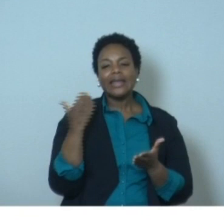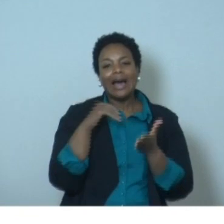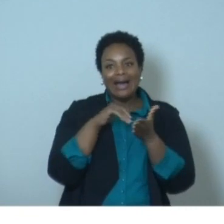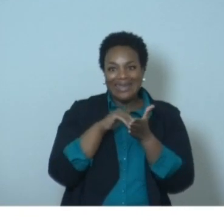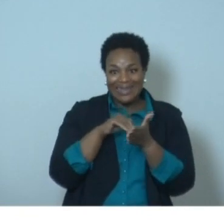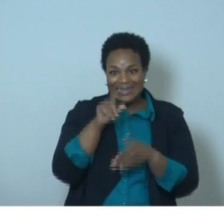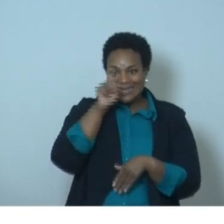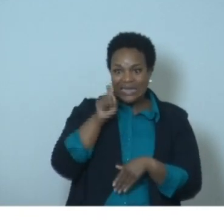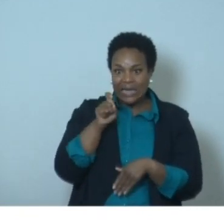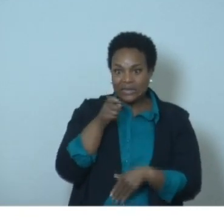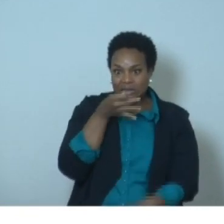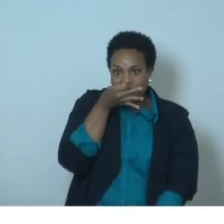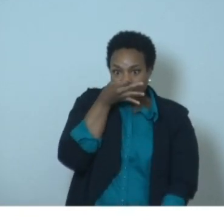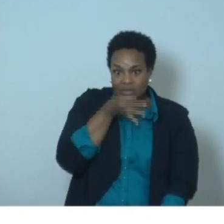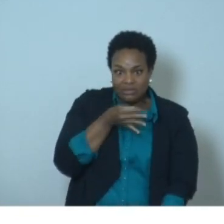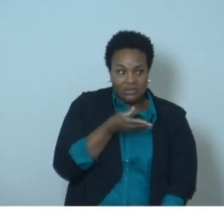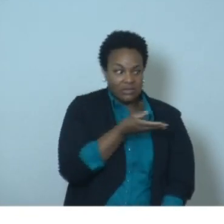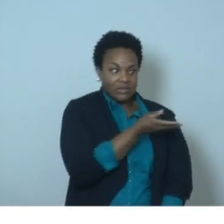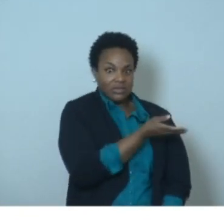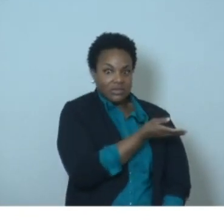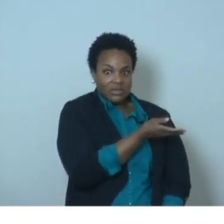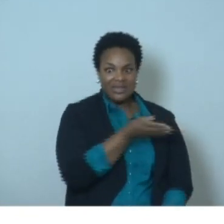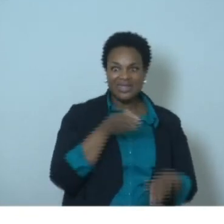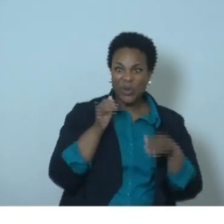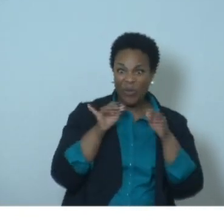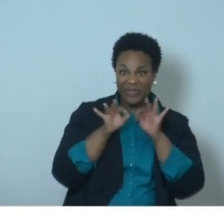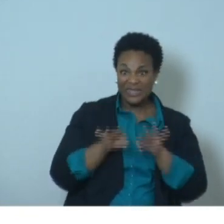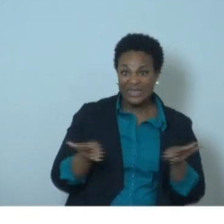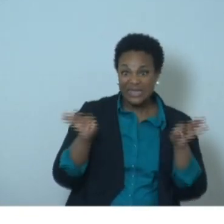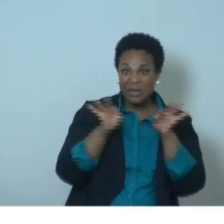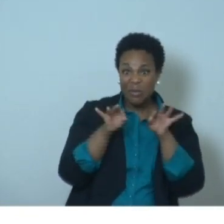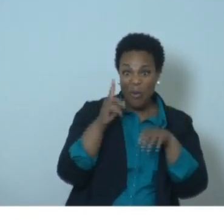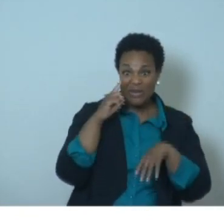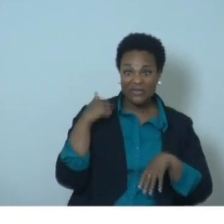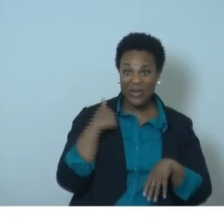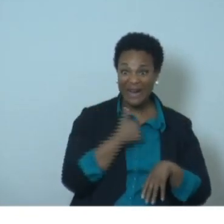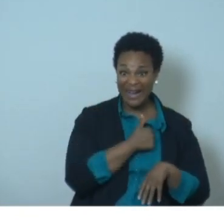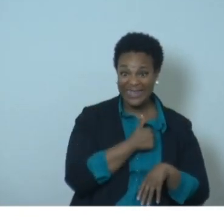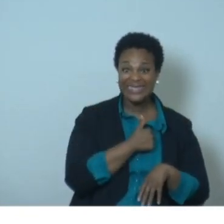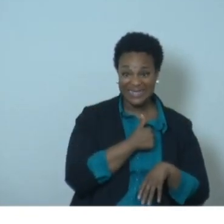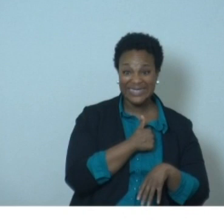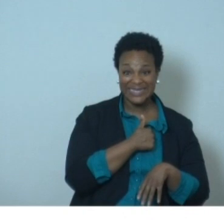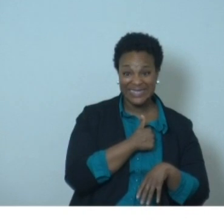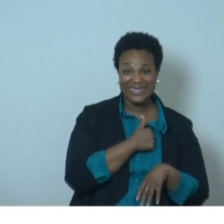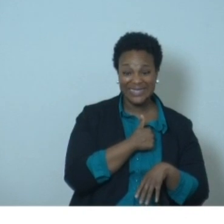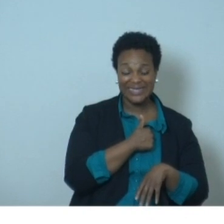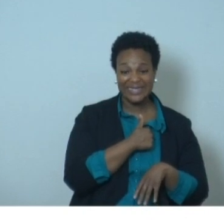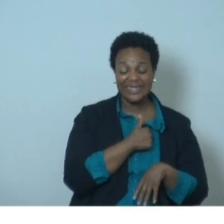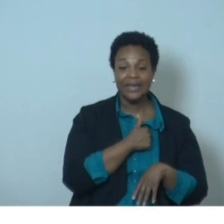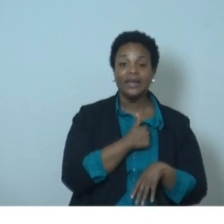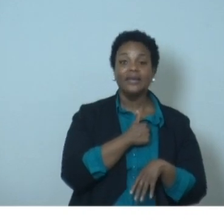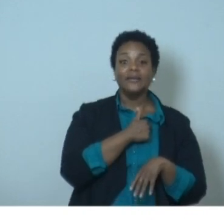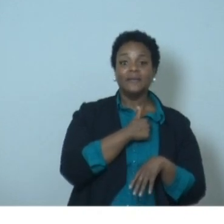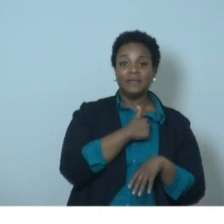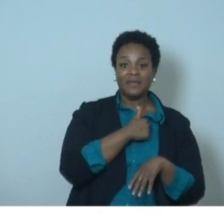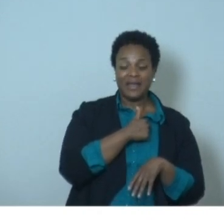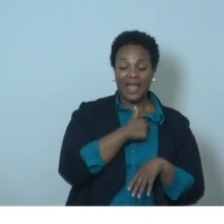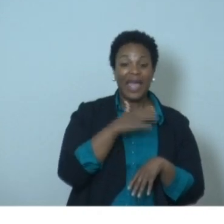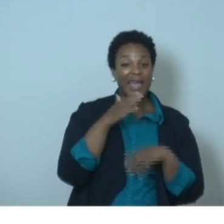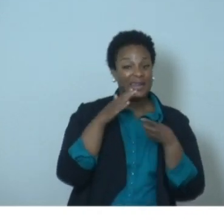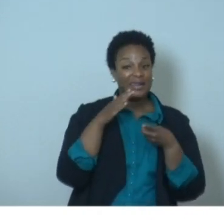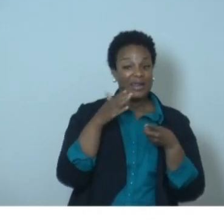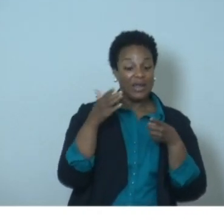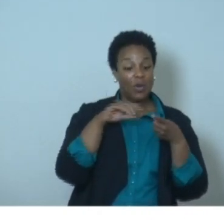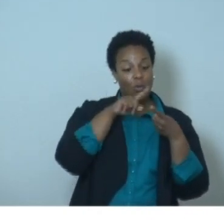both significant information for us as we look at what our initial increase and that, week worth of an upward tick and